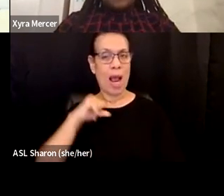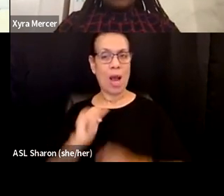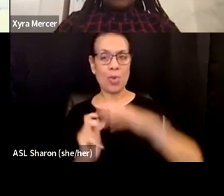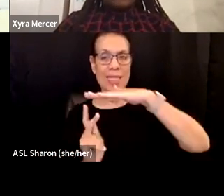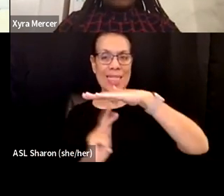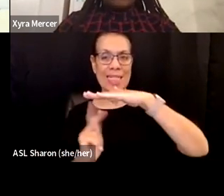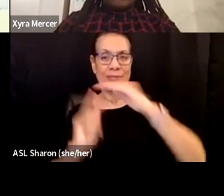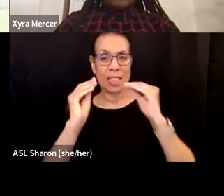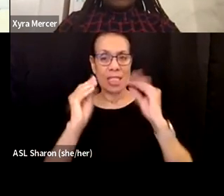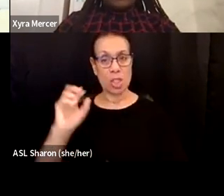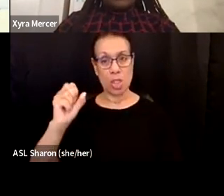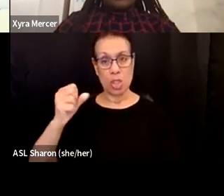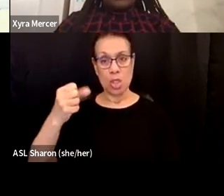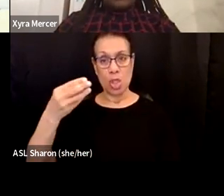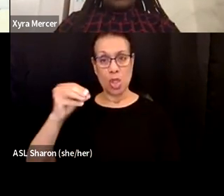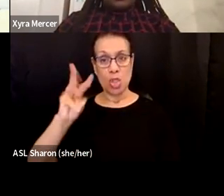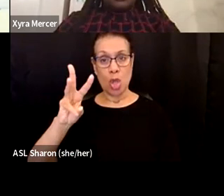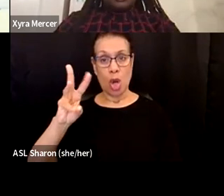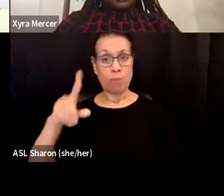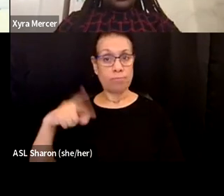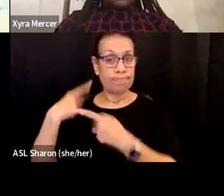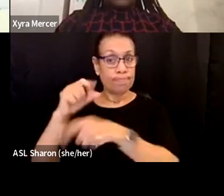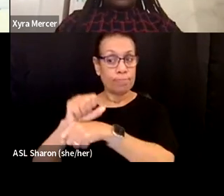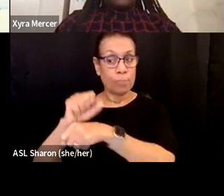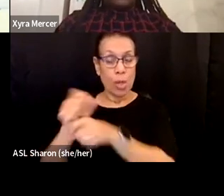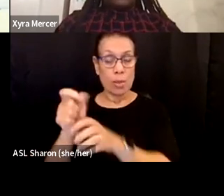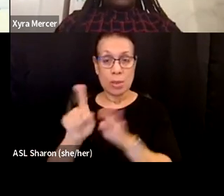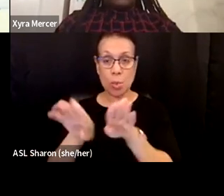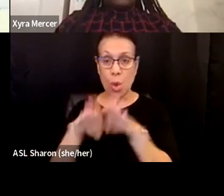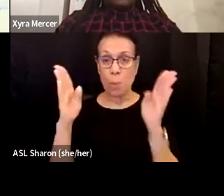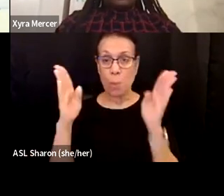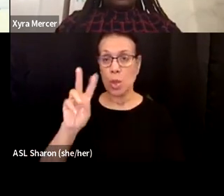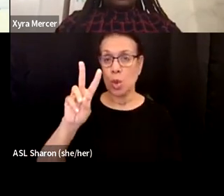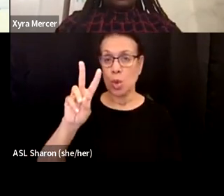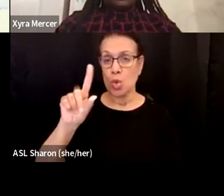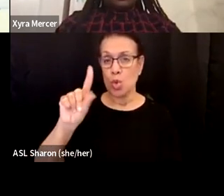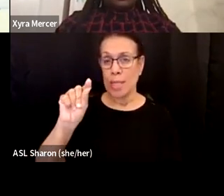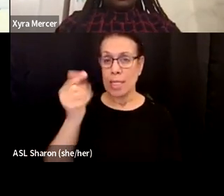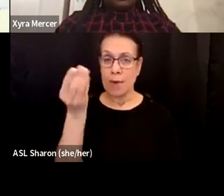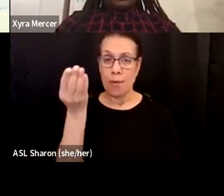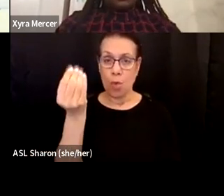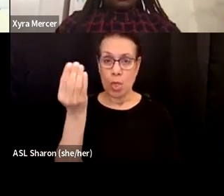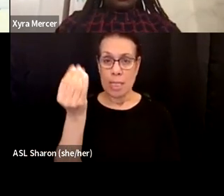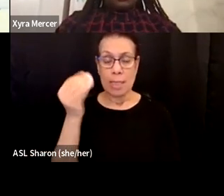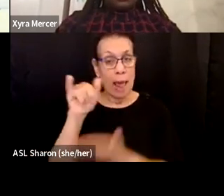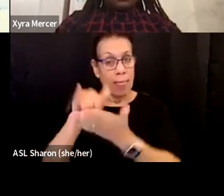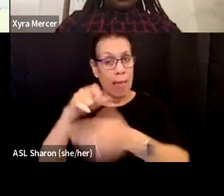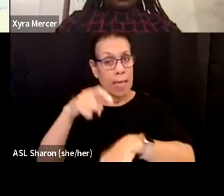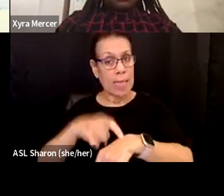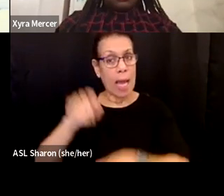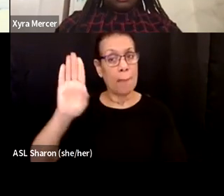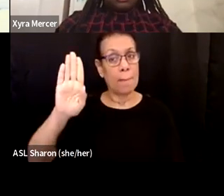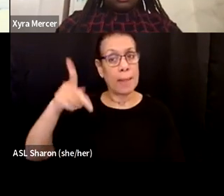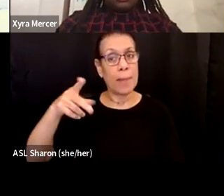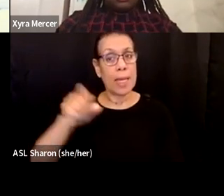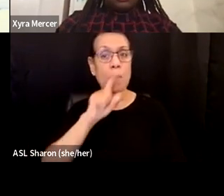shaw i have been working at the shah since it reopened in 2014 at which time we were promised by bps that